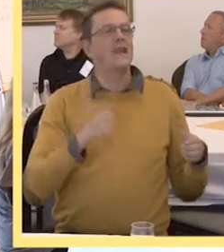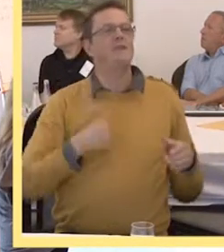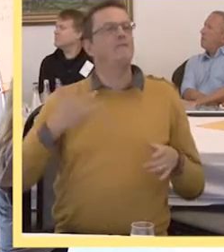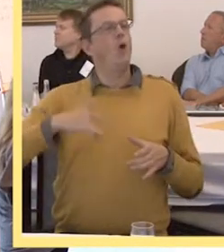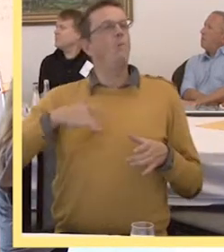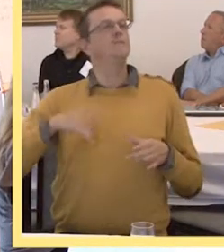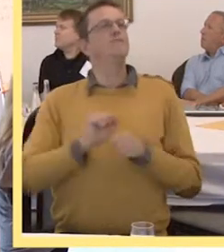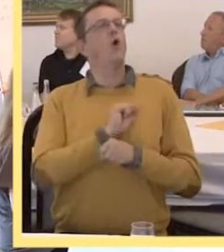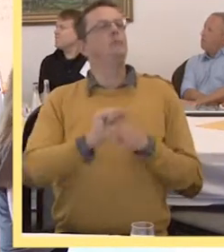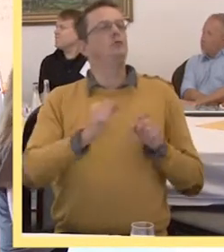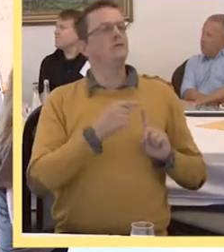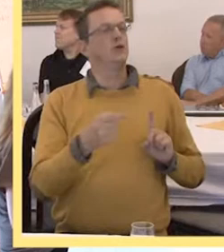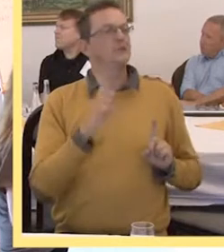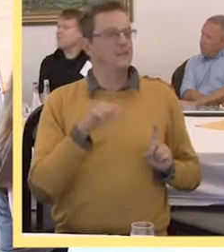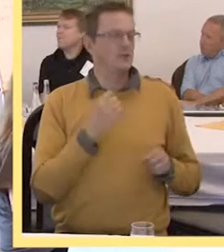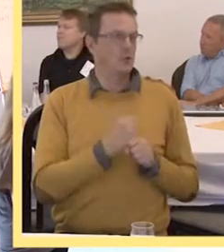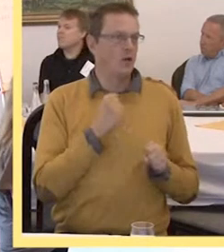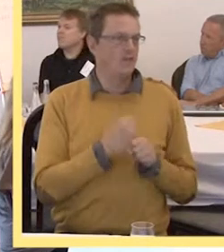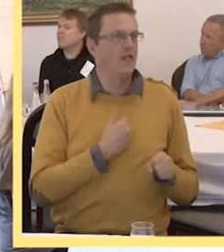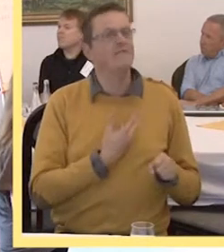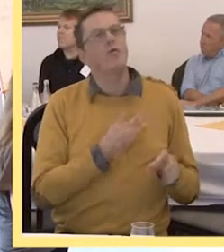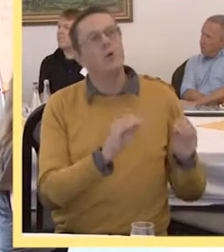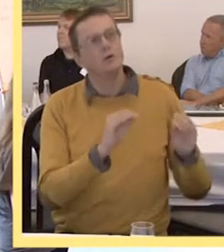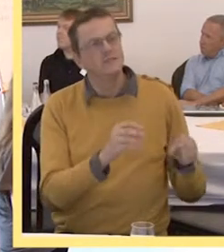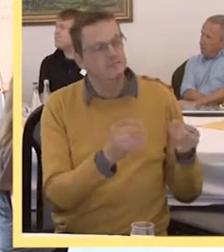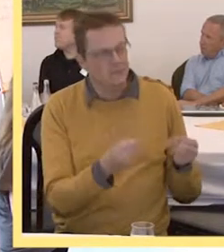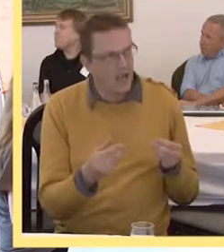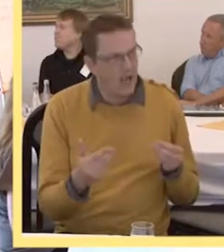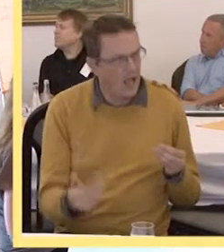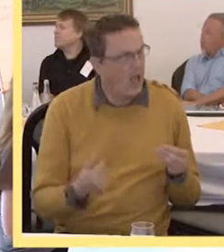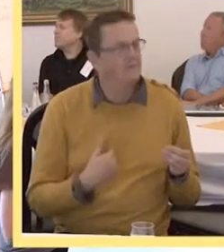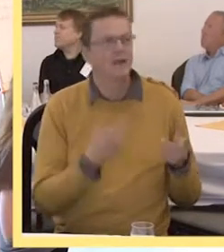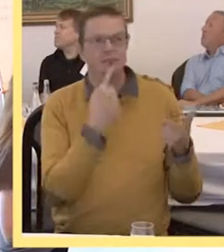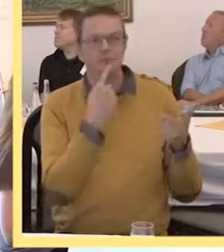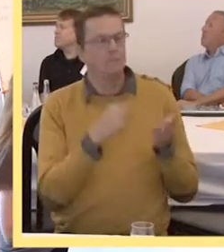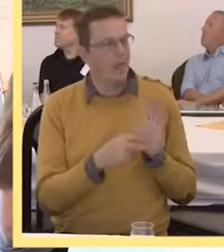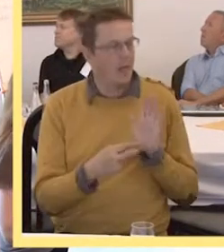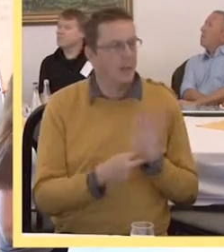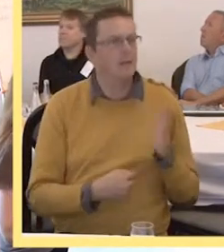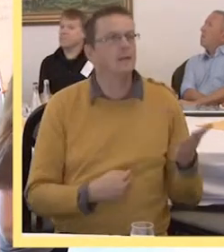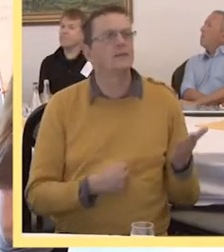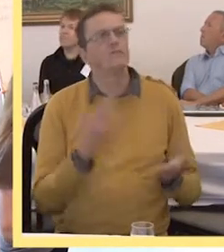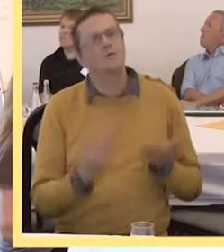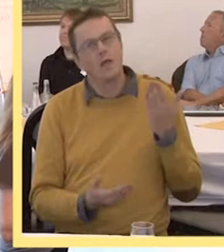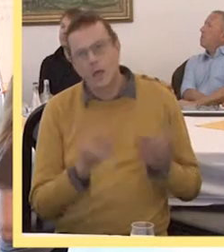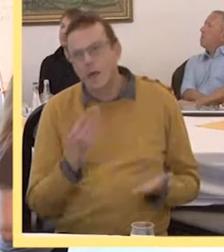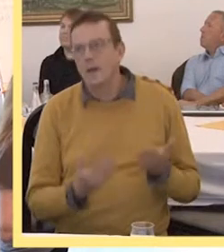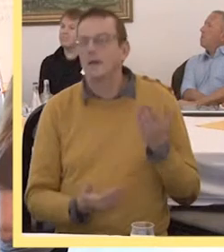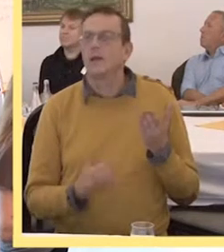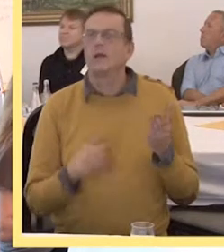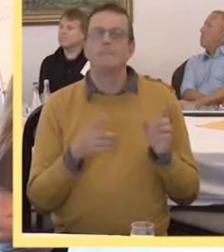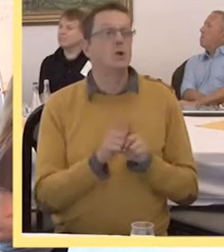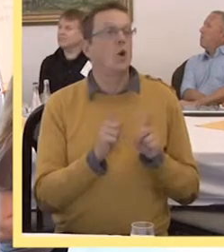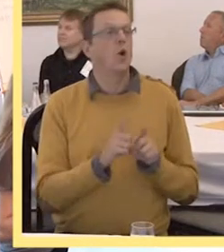phase? What training materials, what kind of planning, assessment, but also